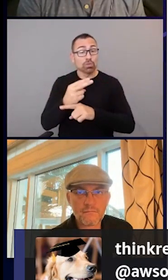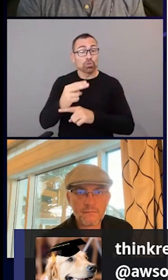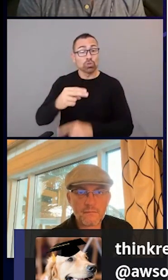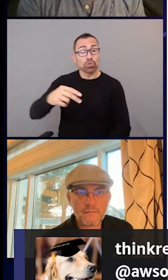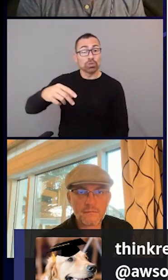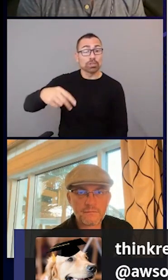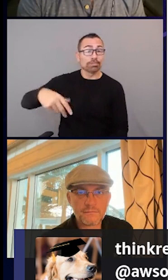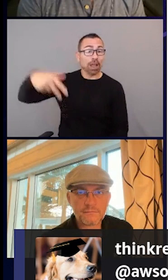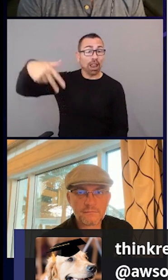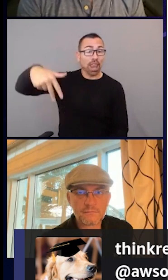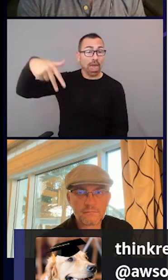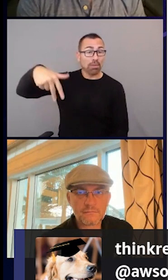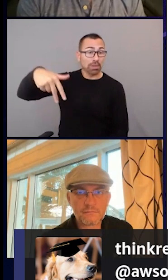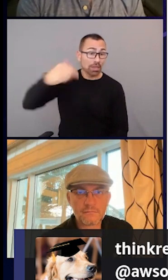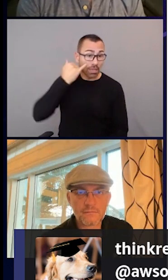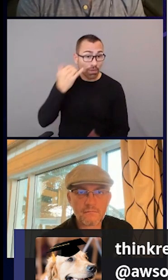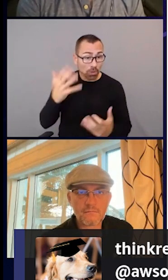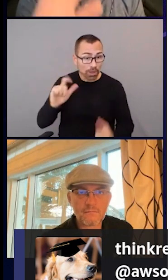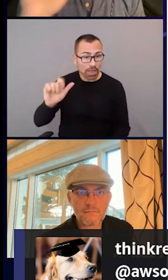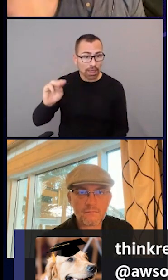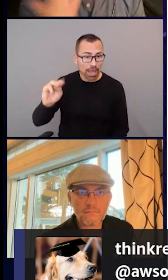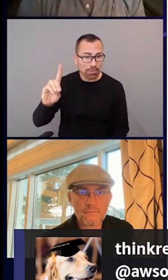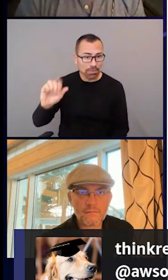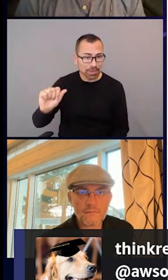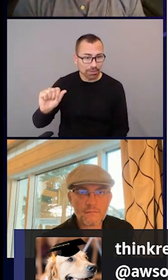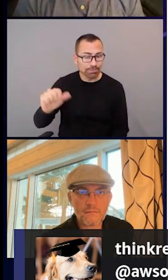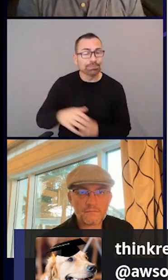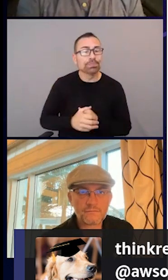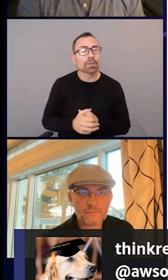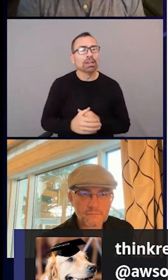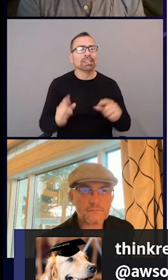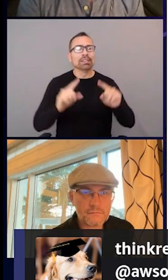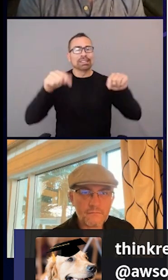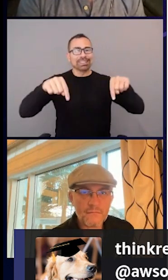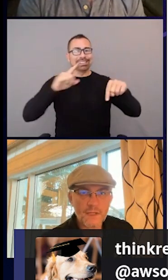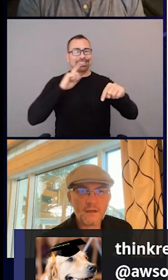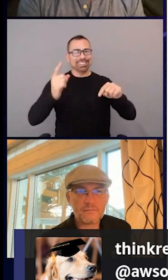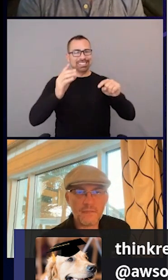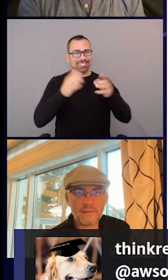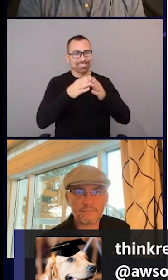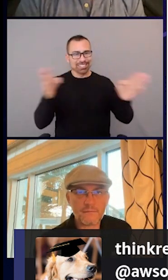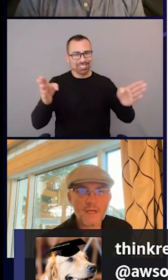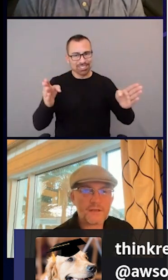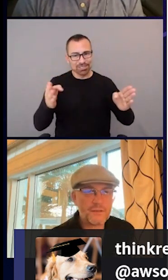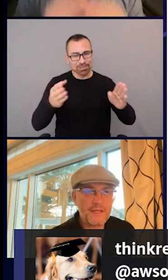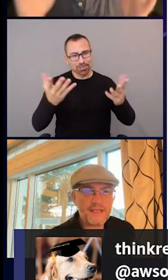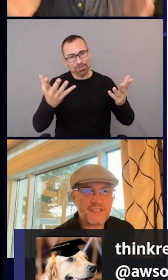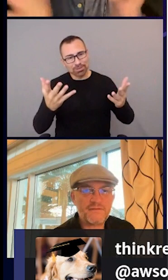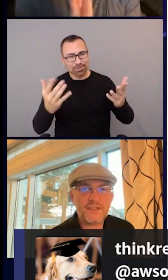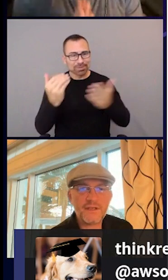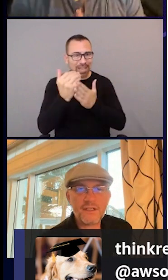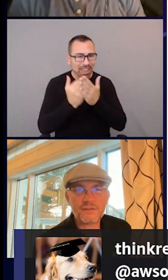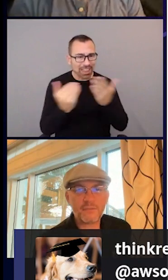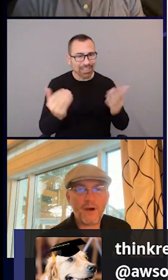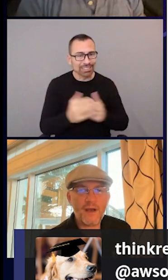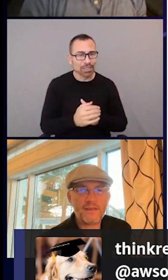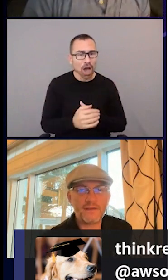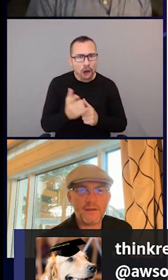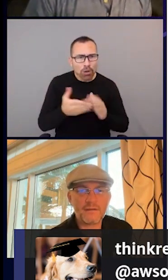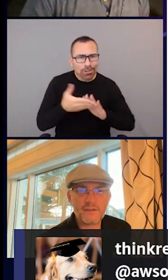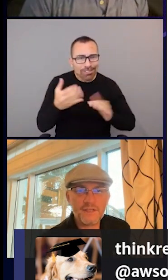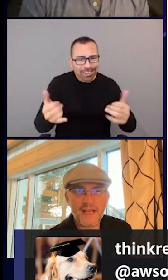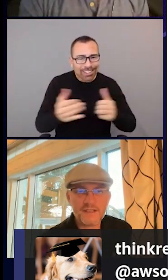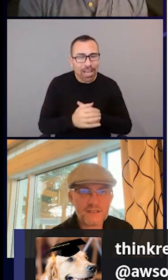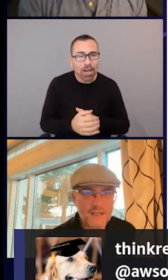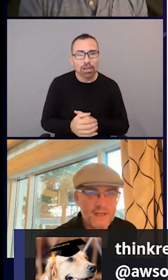to. So these are general guidelines. Oh, we're running now. Somebody asked if Dunder was a